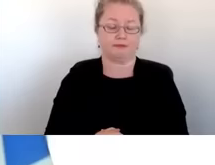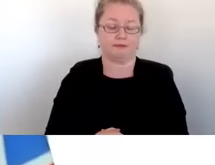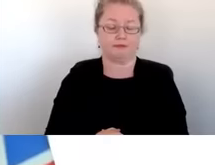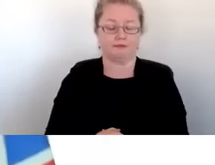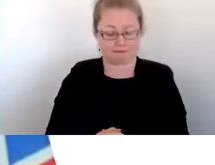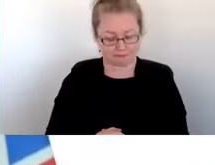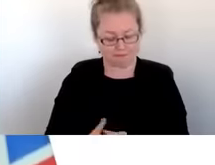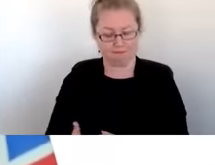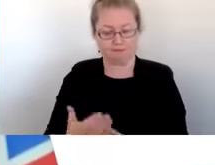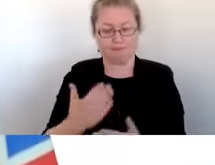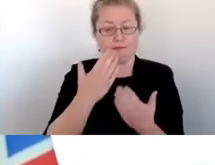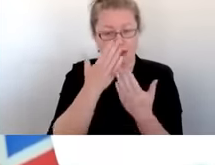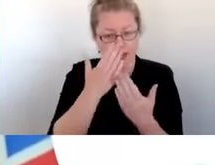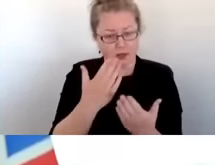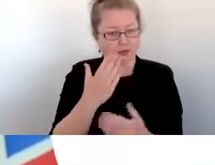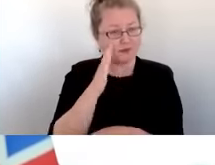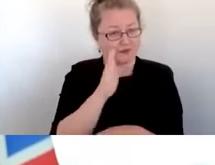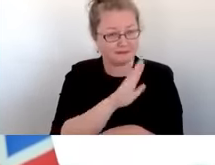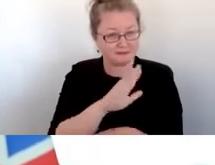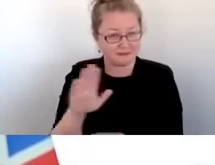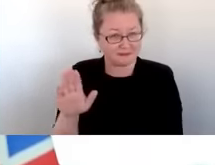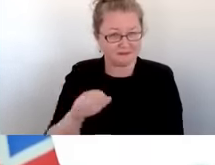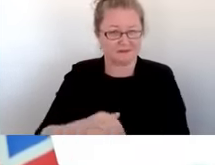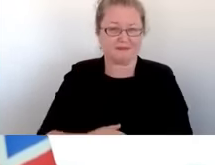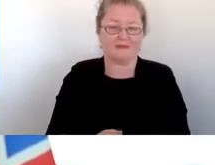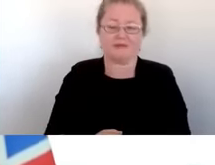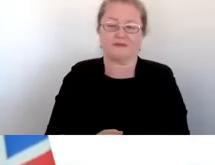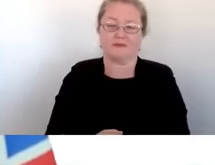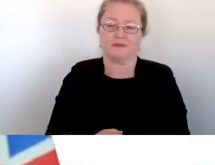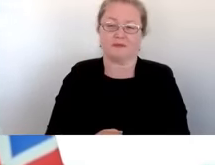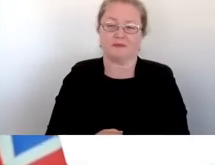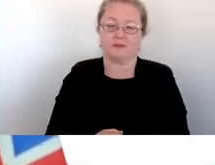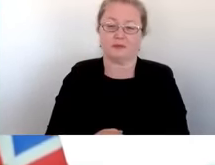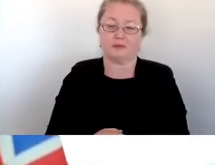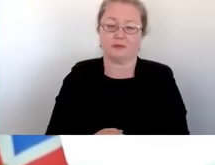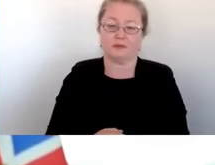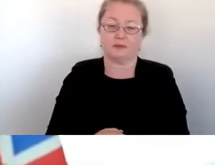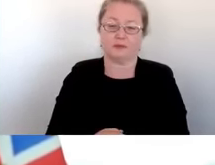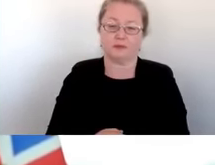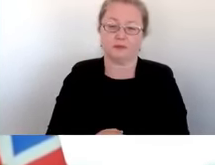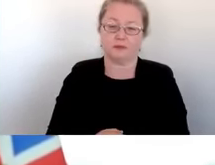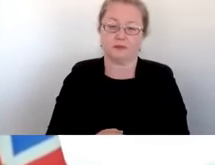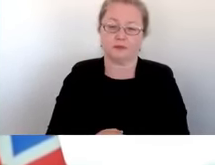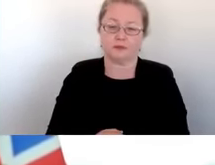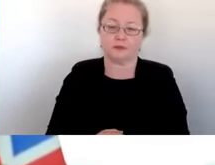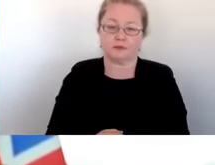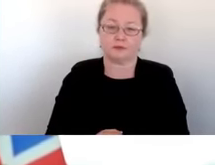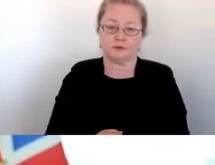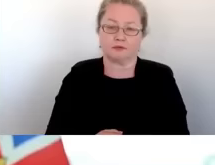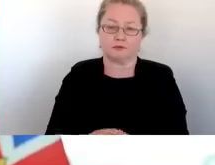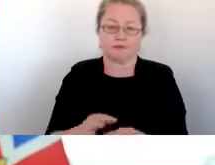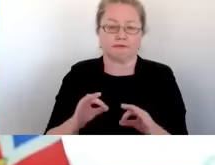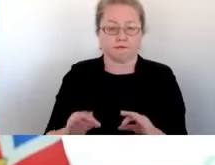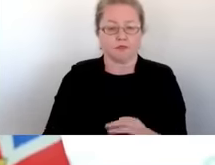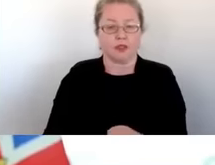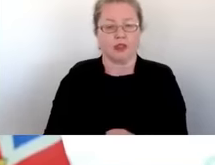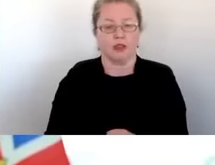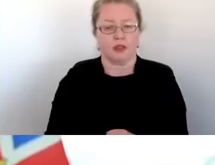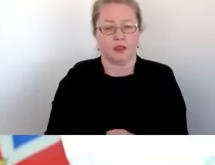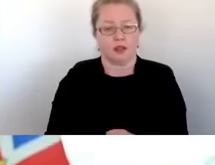Thank you very much and good afternoon. I want to start by talking a little bit about where we are in